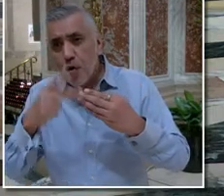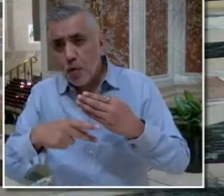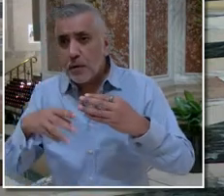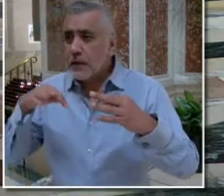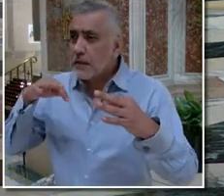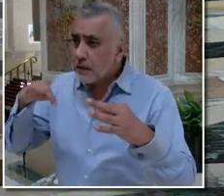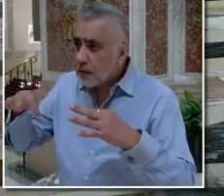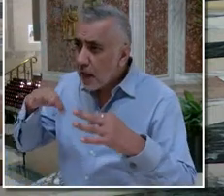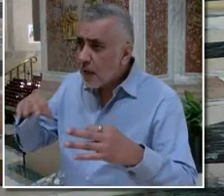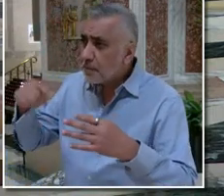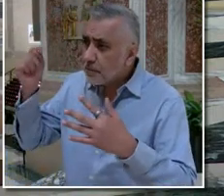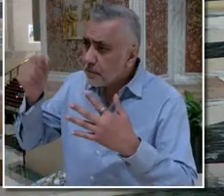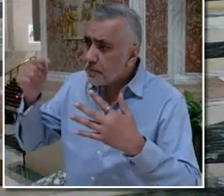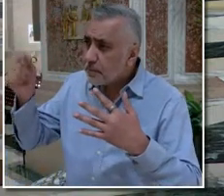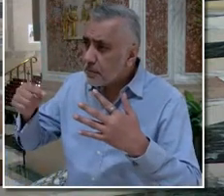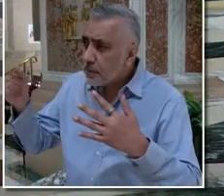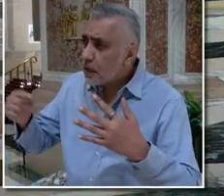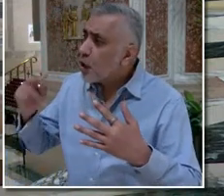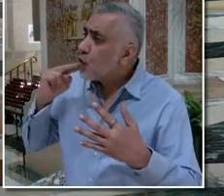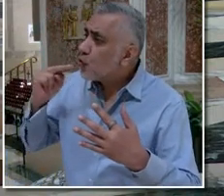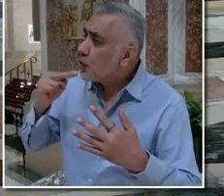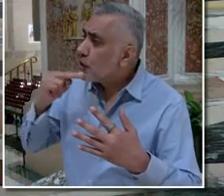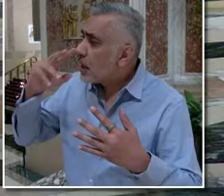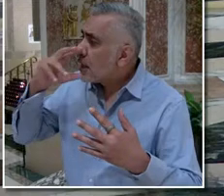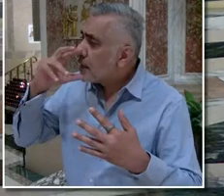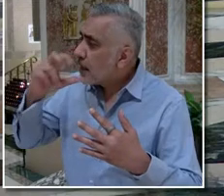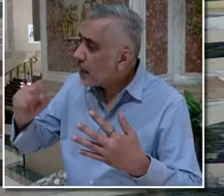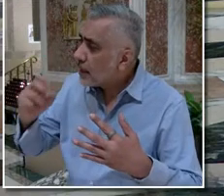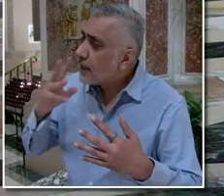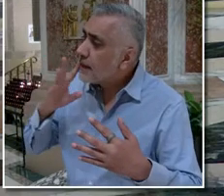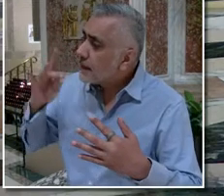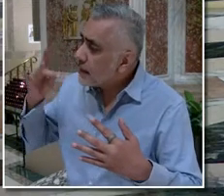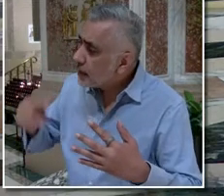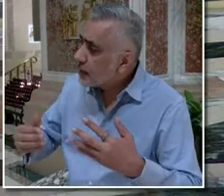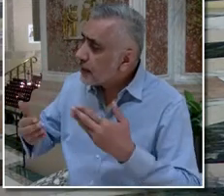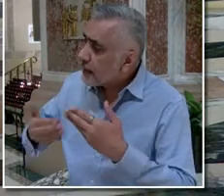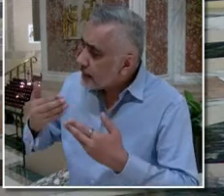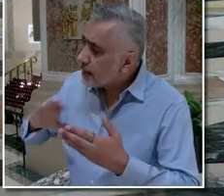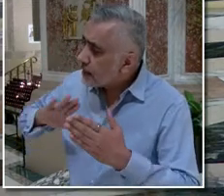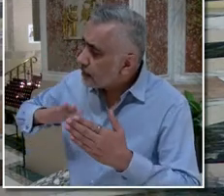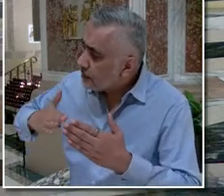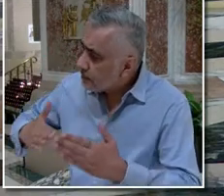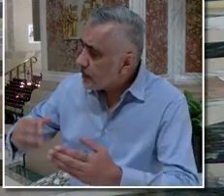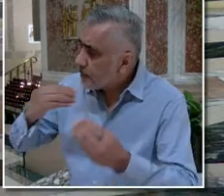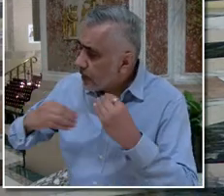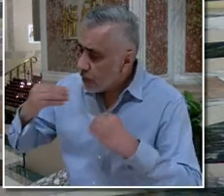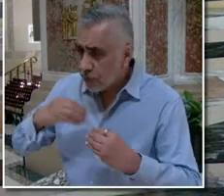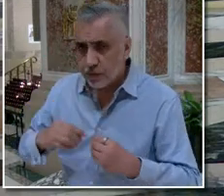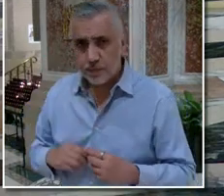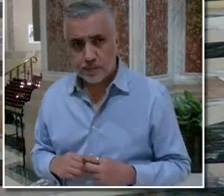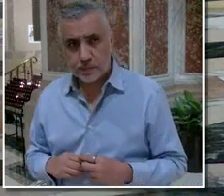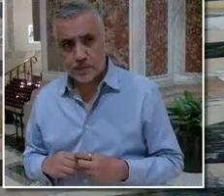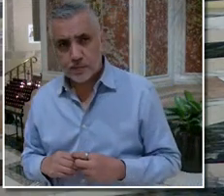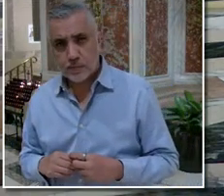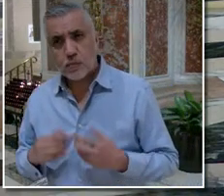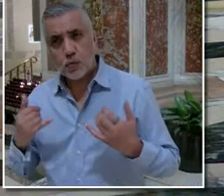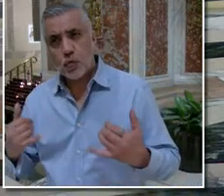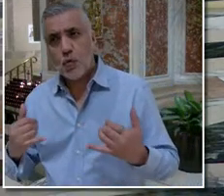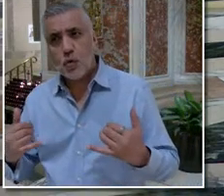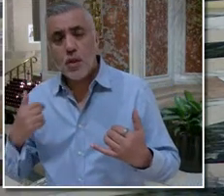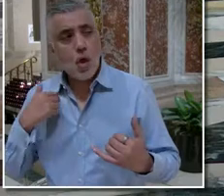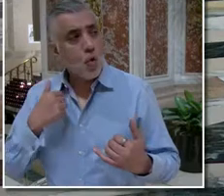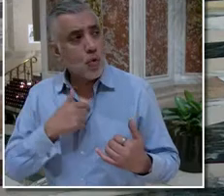countless nutritious, tantalizing, and easy to make meals. There are currently